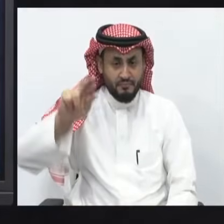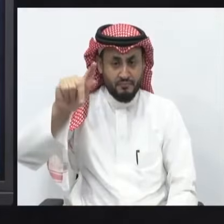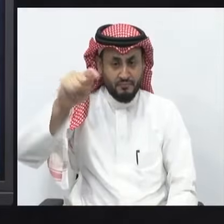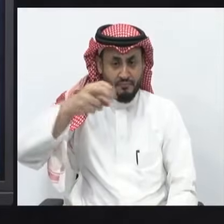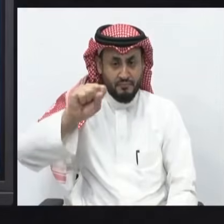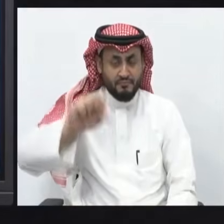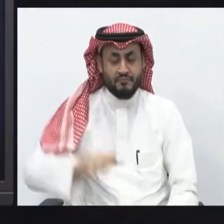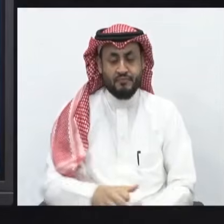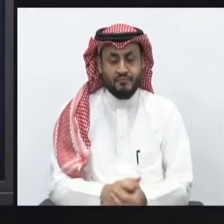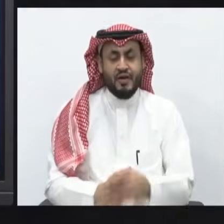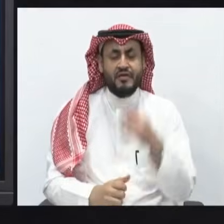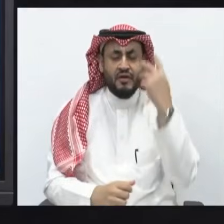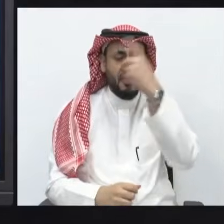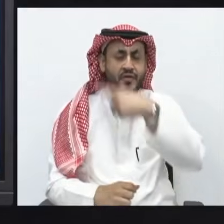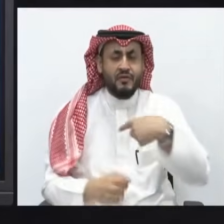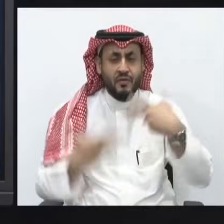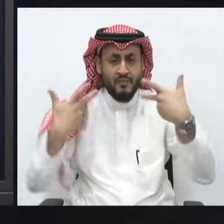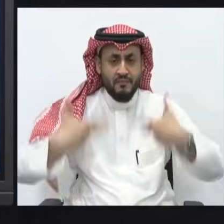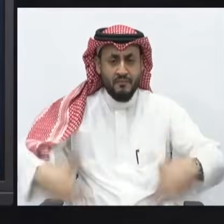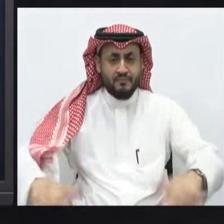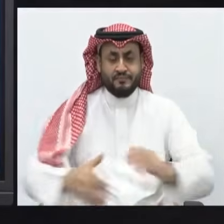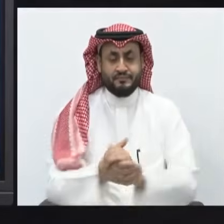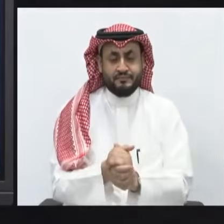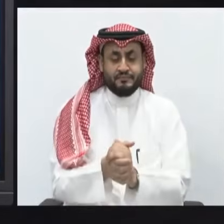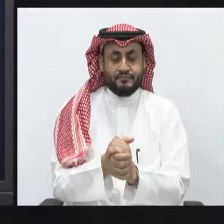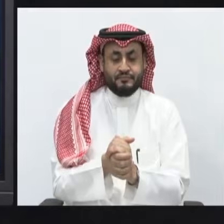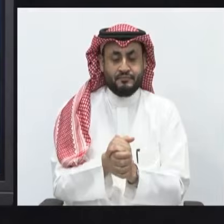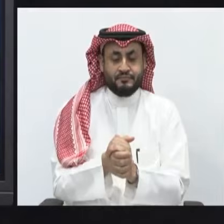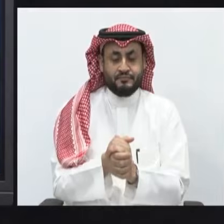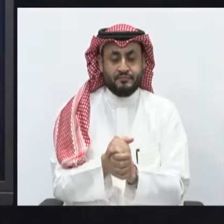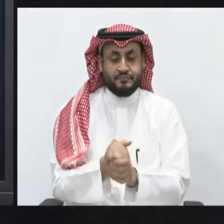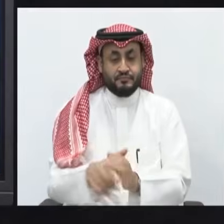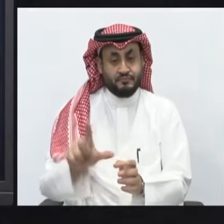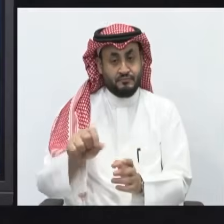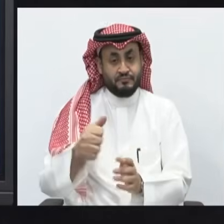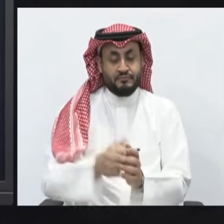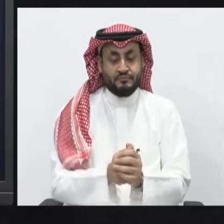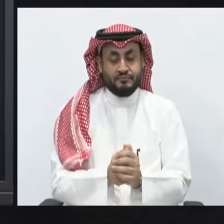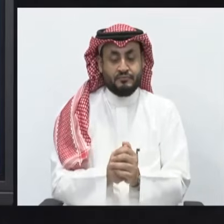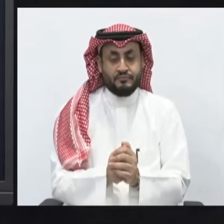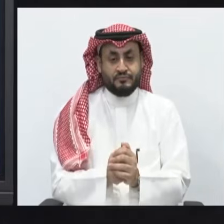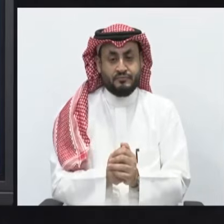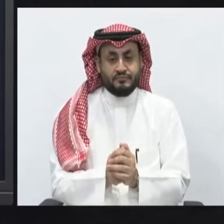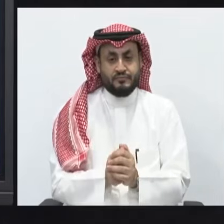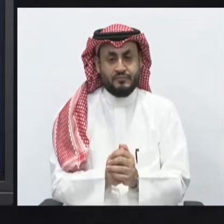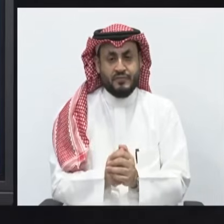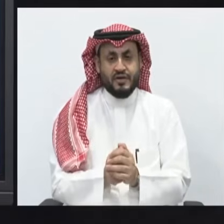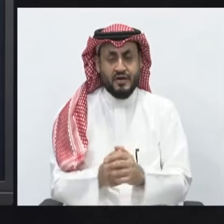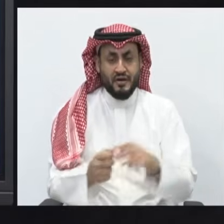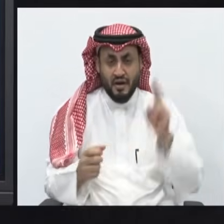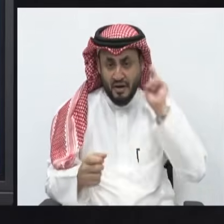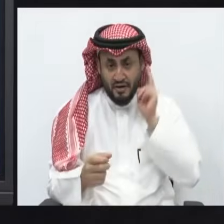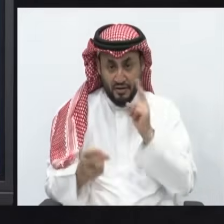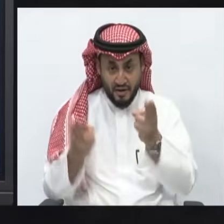like mouth. These are body what? Body parts. Perfect. Now let's listen